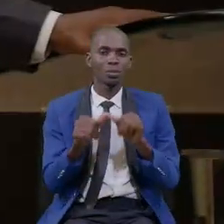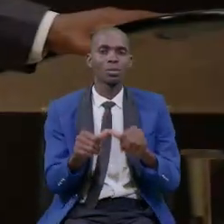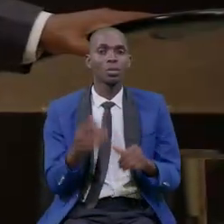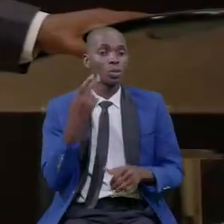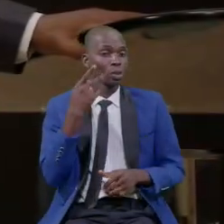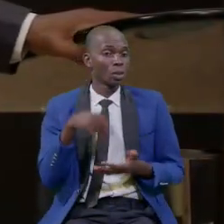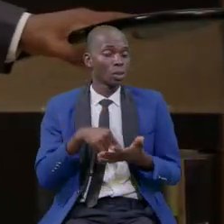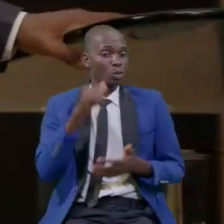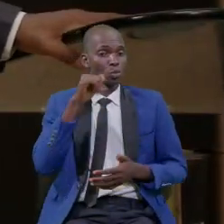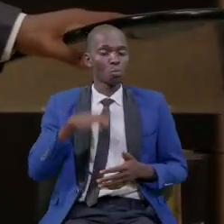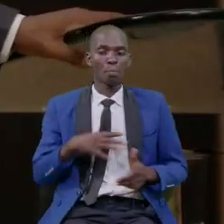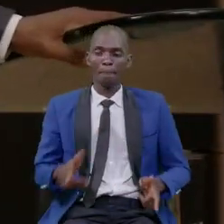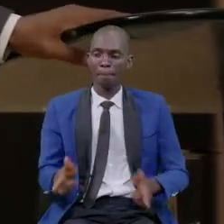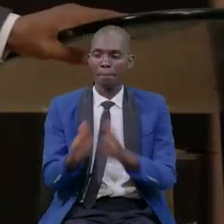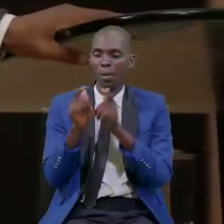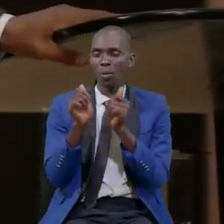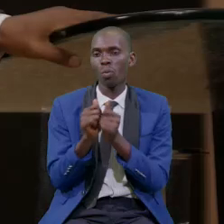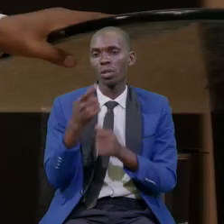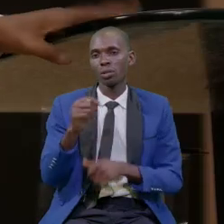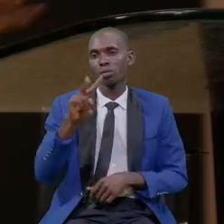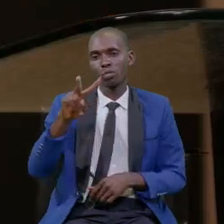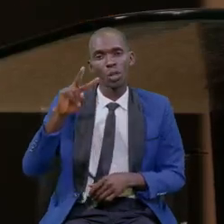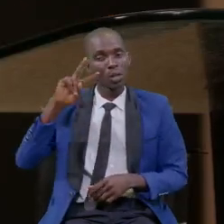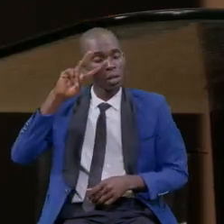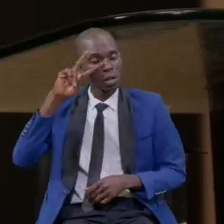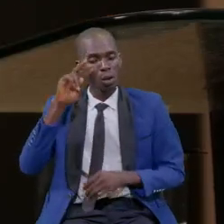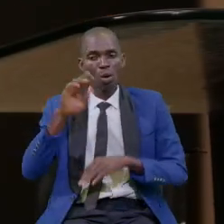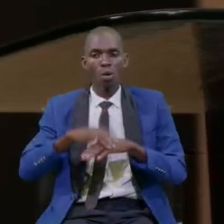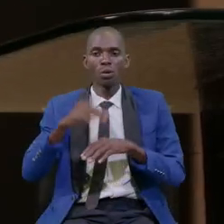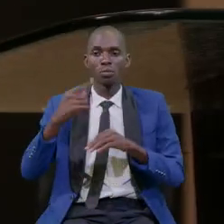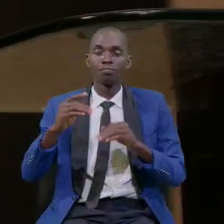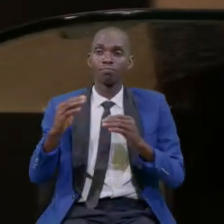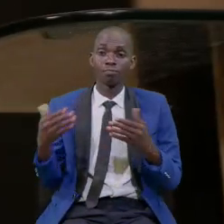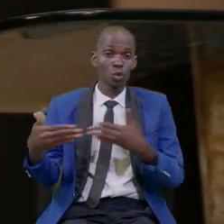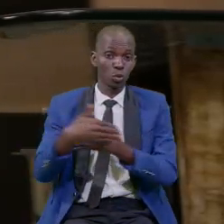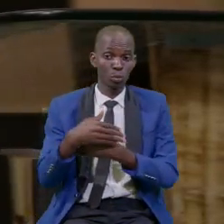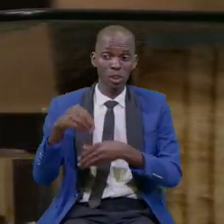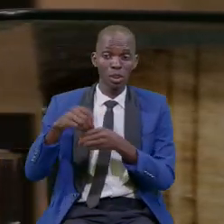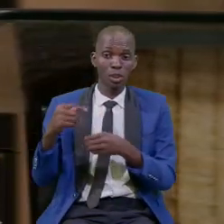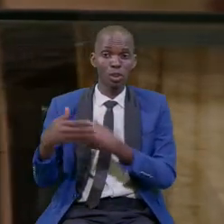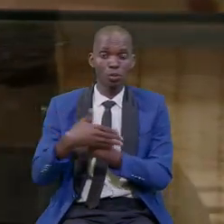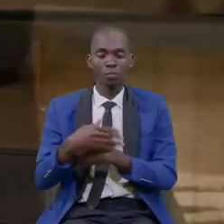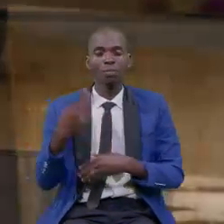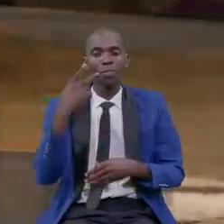told she came to them on the roof. Look at verse 9. In